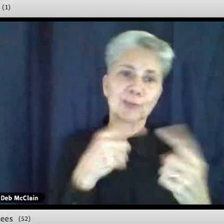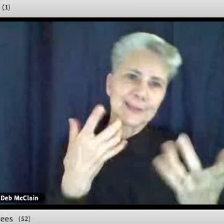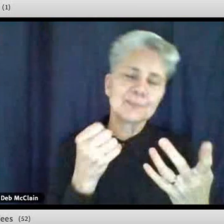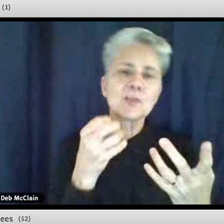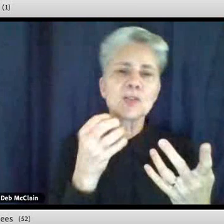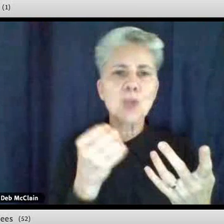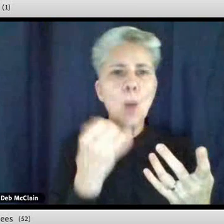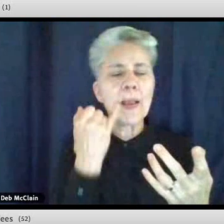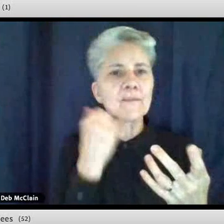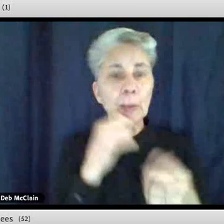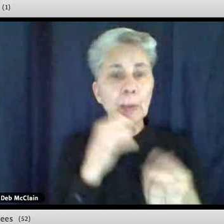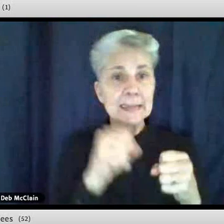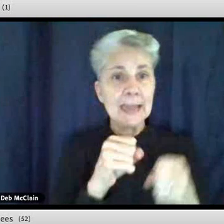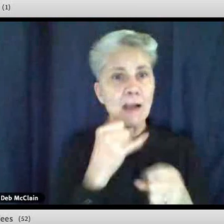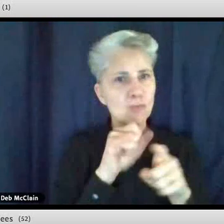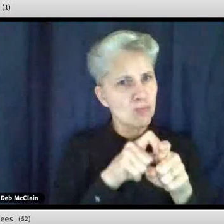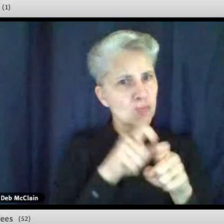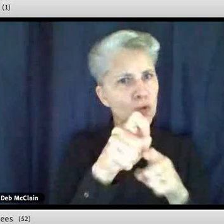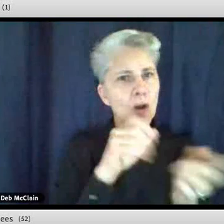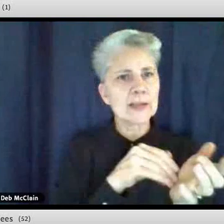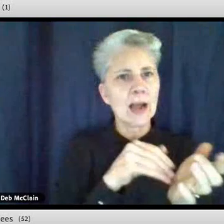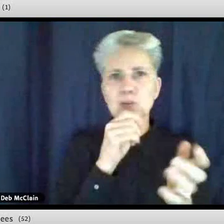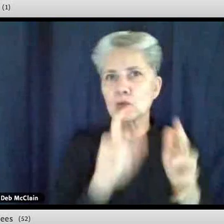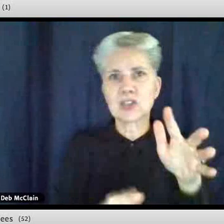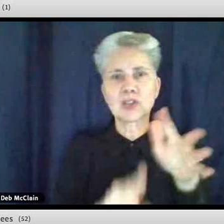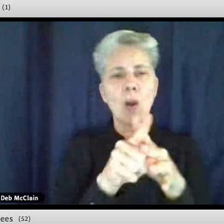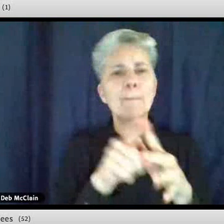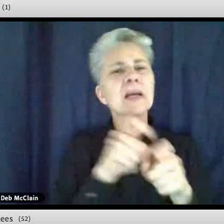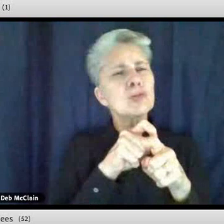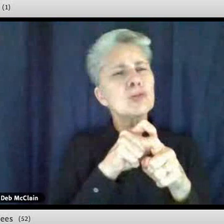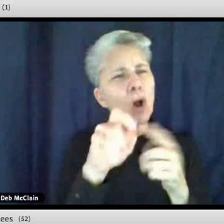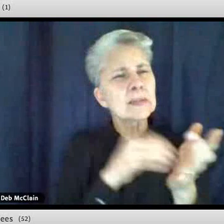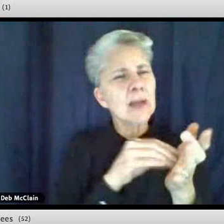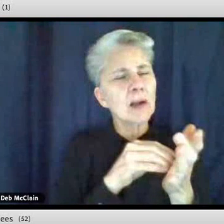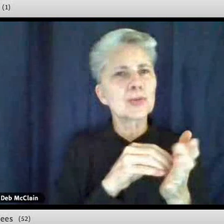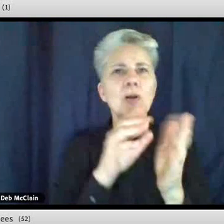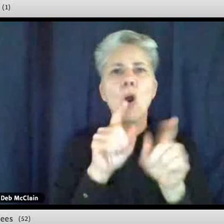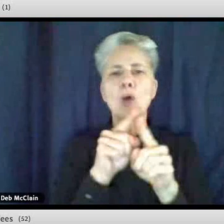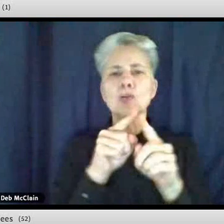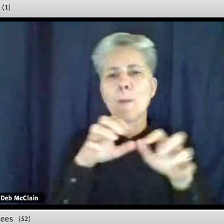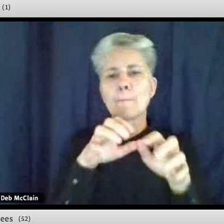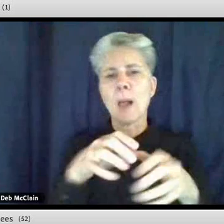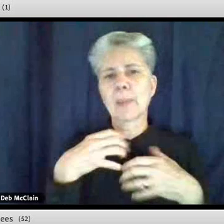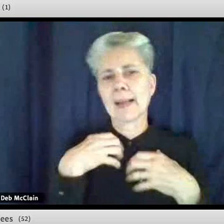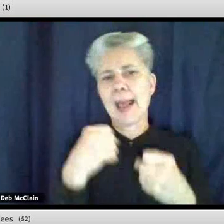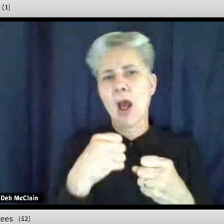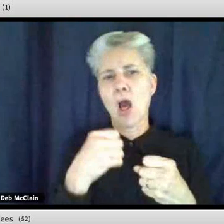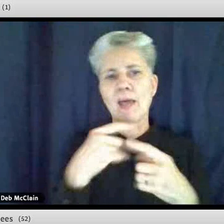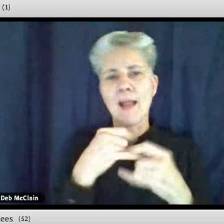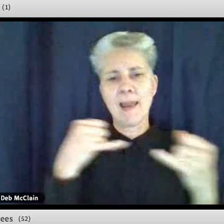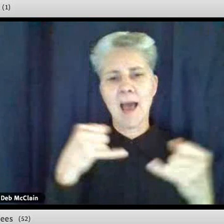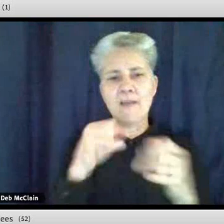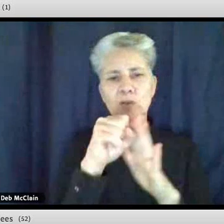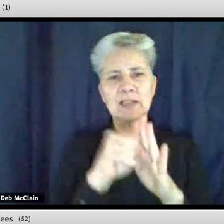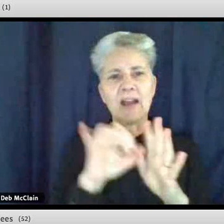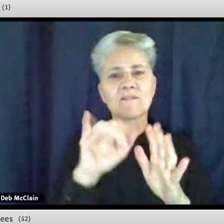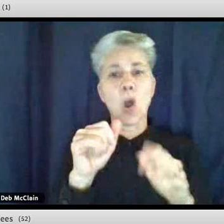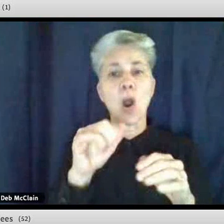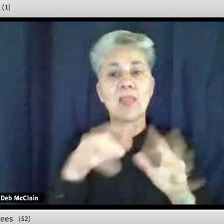if you're ever in doubt, call your doctor ahead. Don't just show up. Call your doctor. And there's also a public health line for the state of Florida here on this